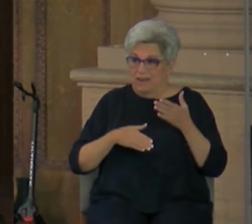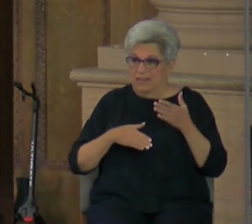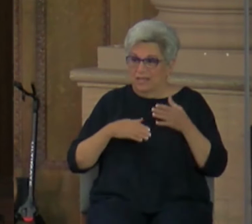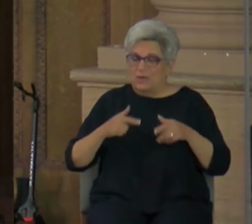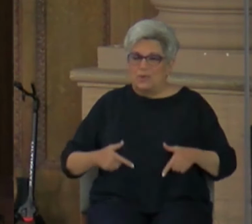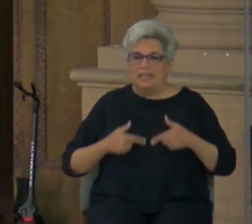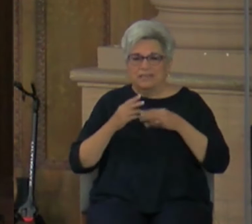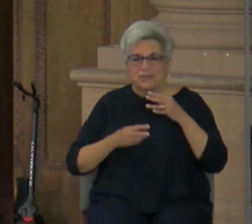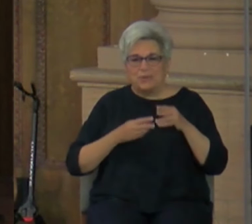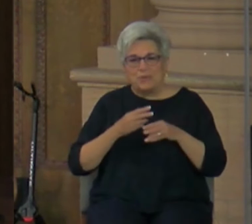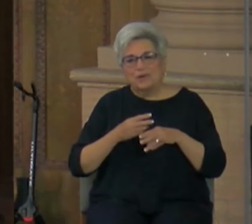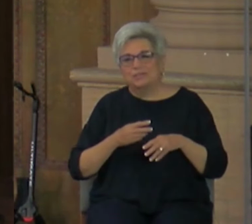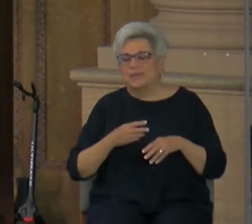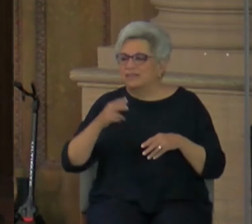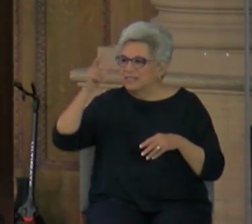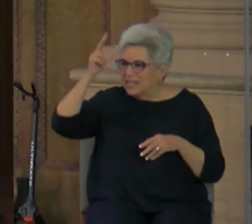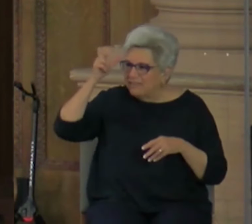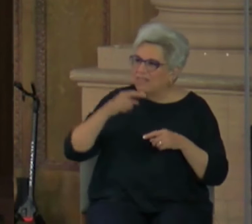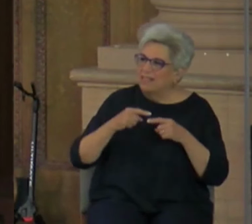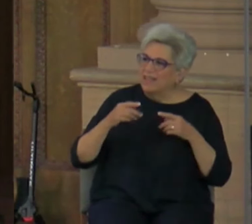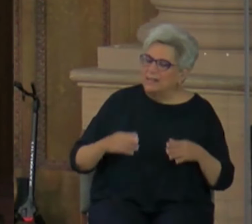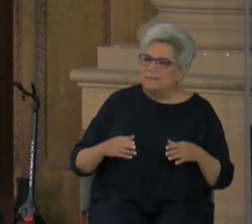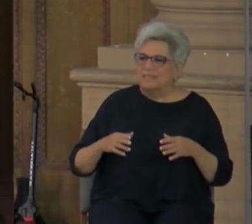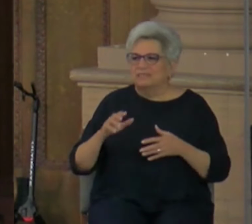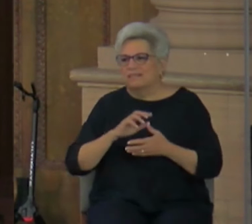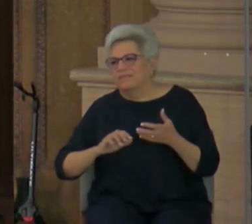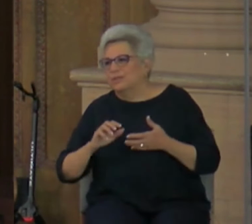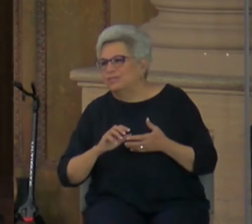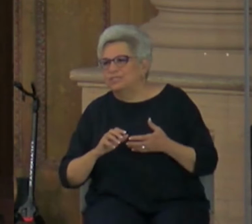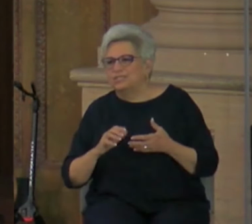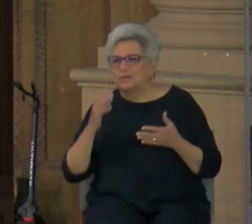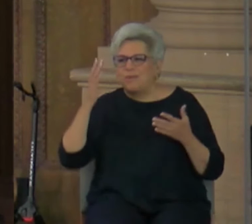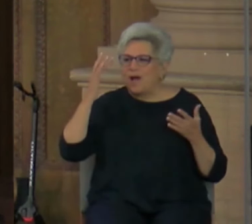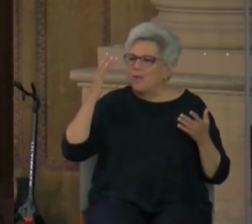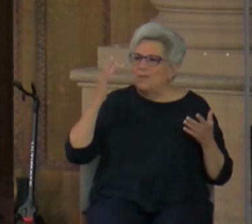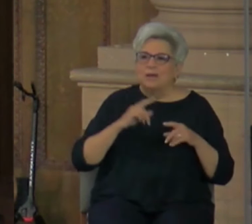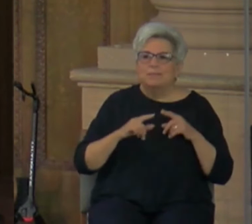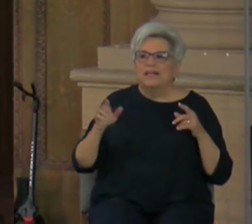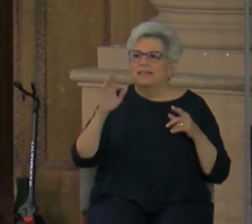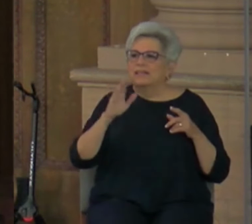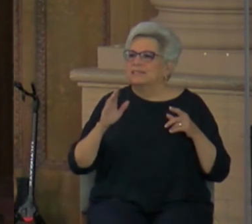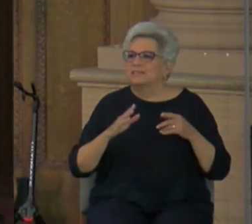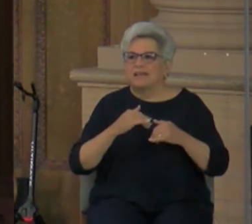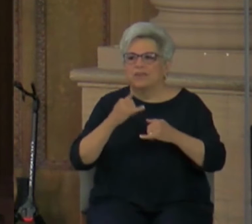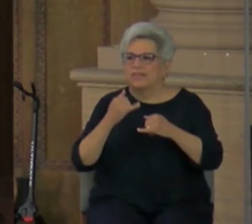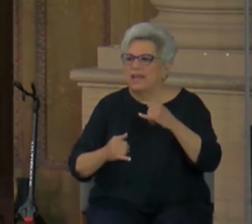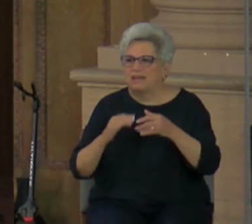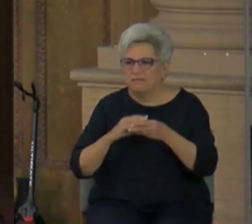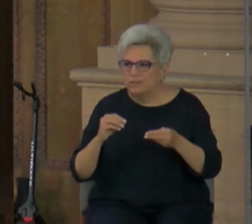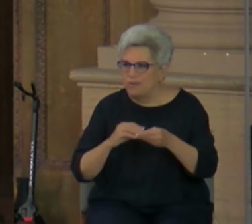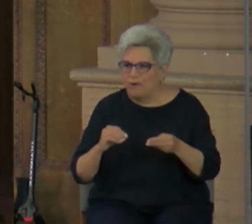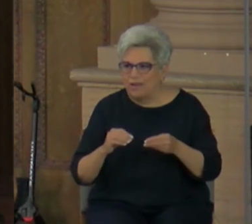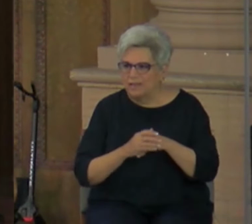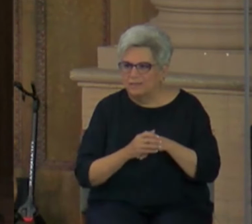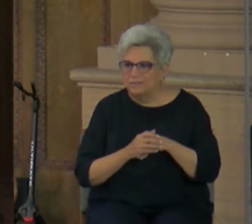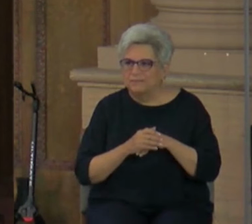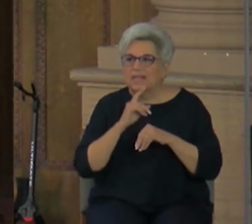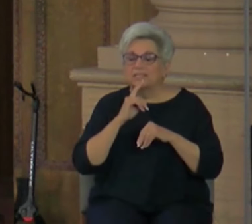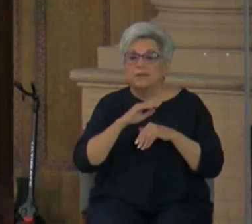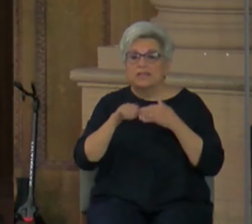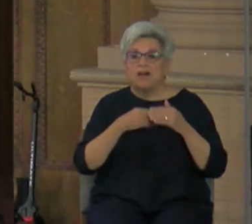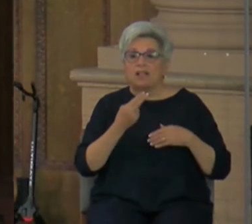and obstacles and opponents and confusion. But that's never how the story ends. In fact, in all